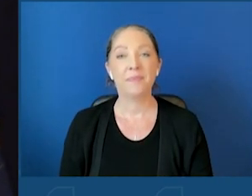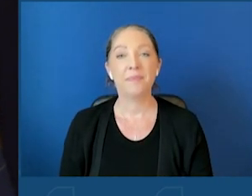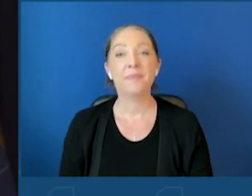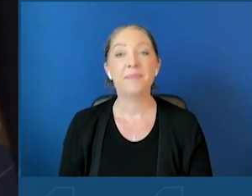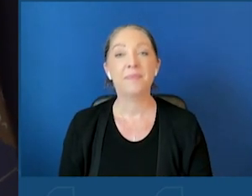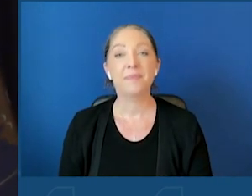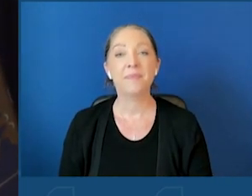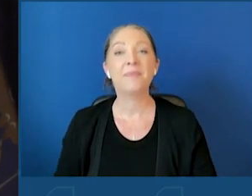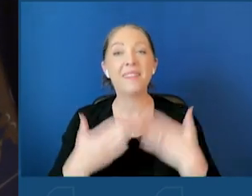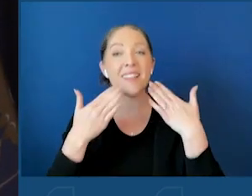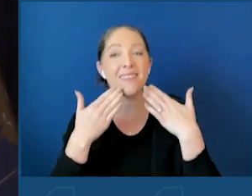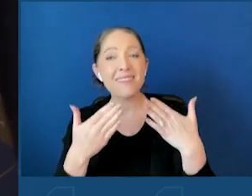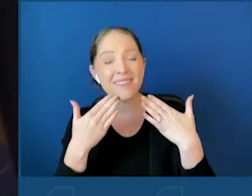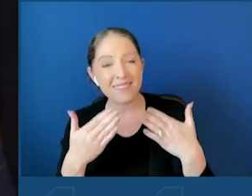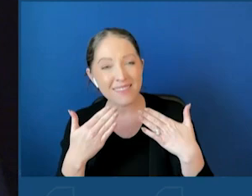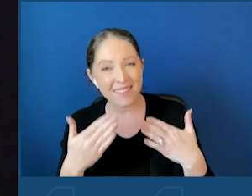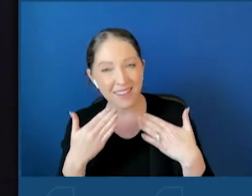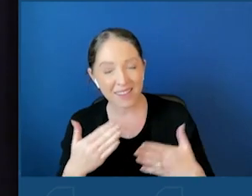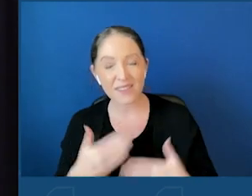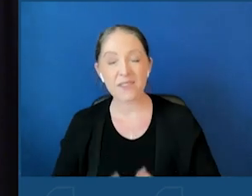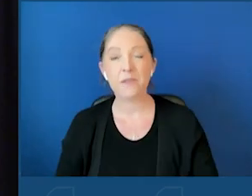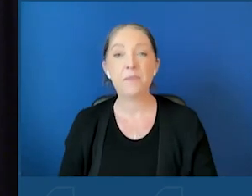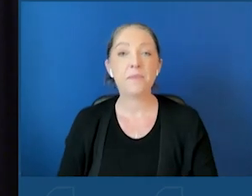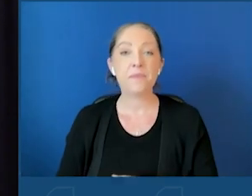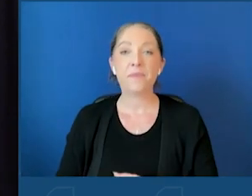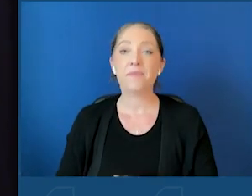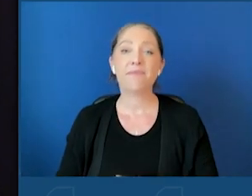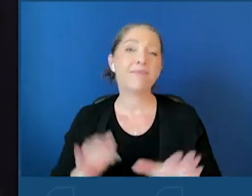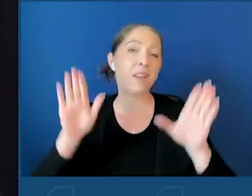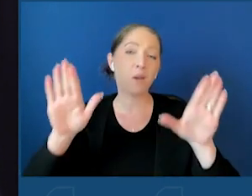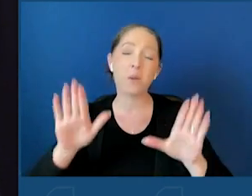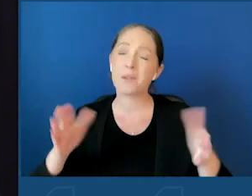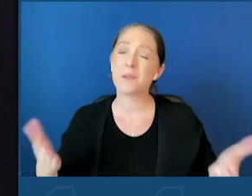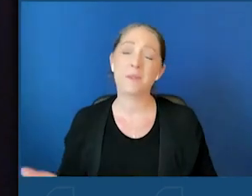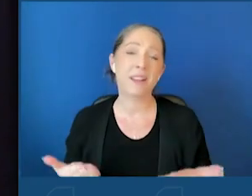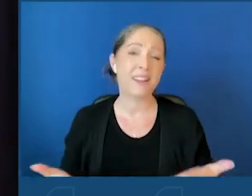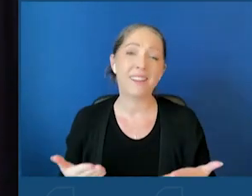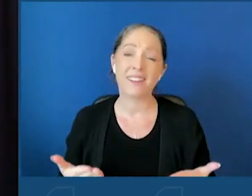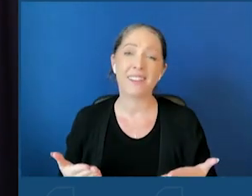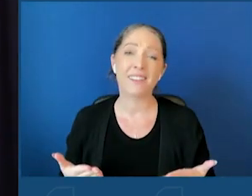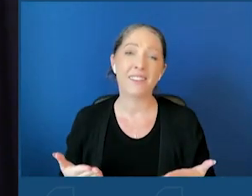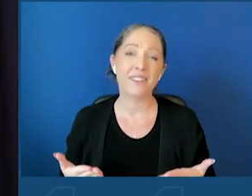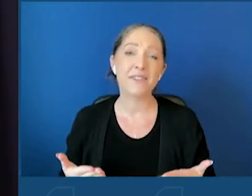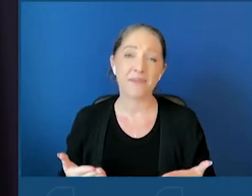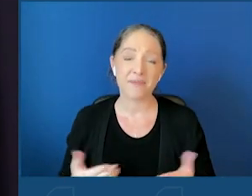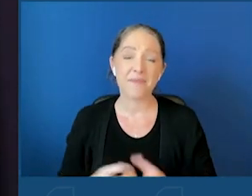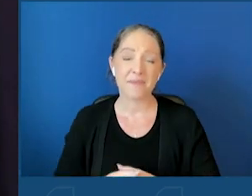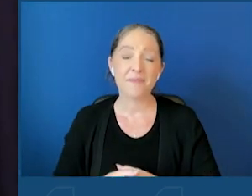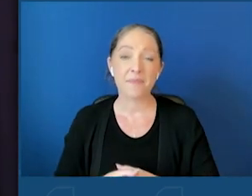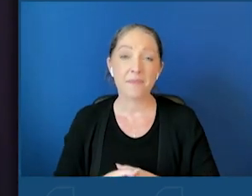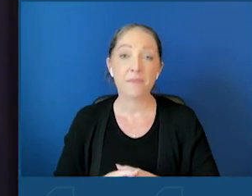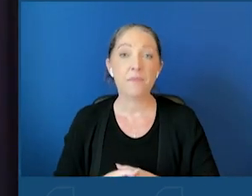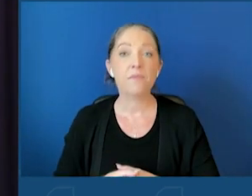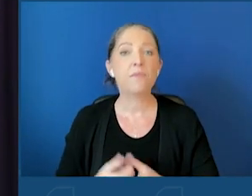Thank you so much, Governor Hochul. It's so wonderful to be here with all of you this afternoon. And I just want to start again